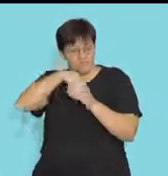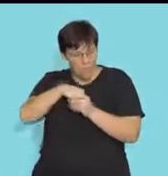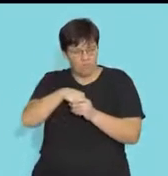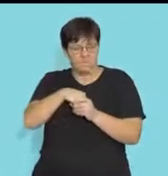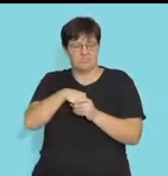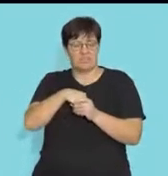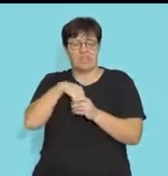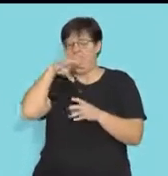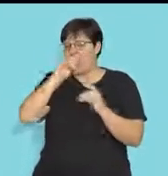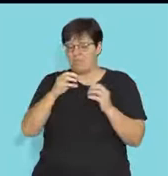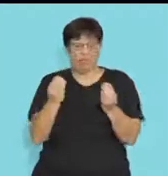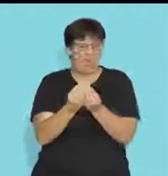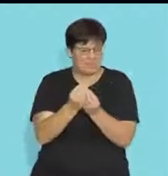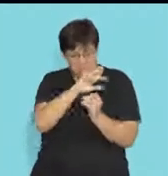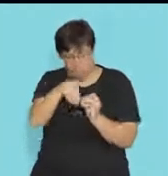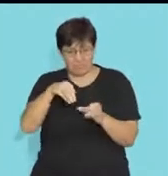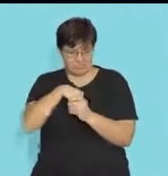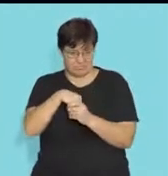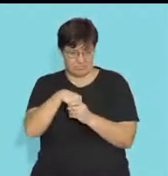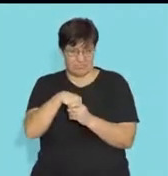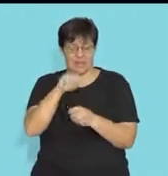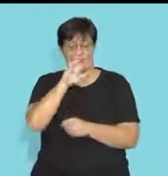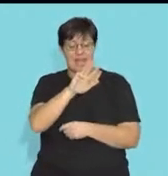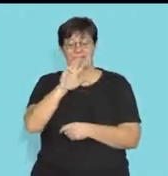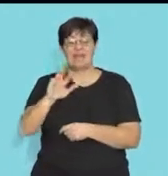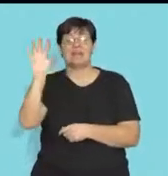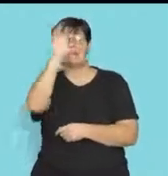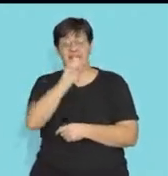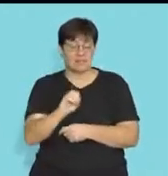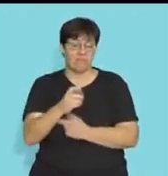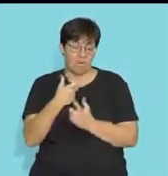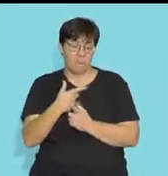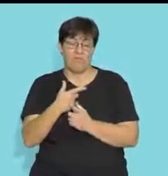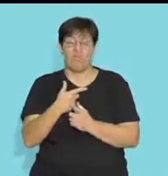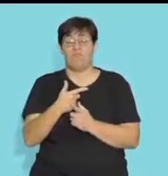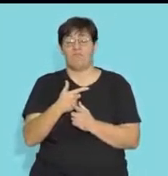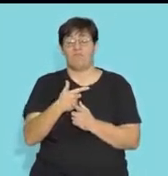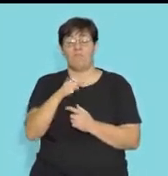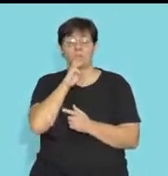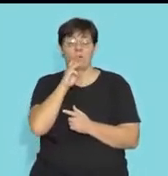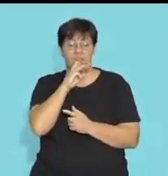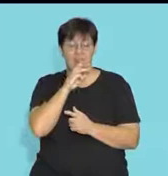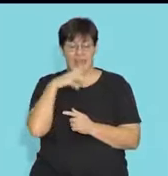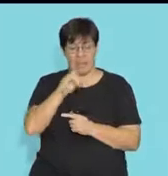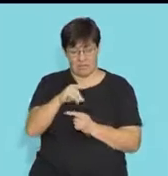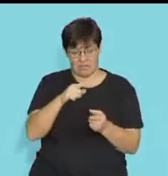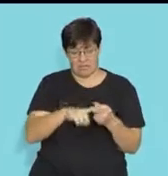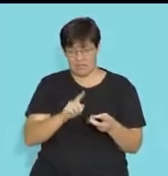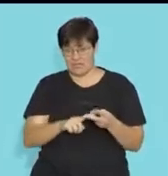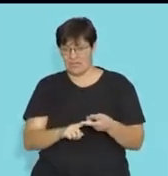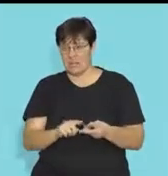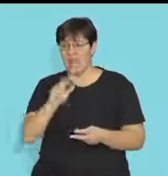of all organisms. Water makes up 99% of some marine invertebrates, 85% of